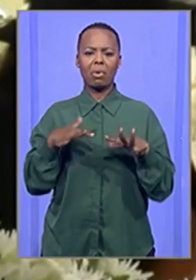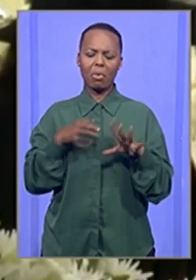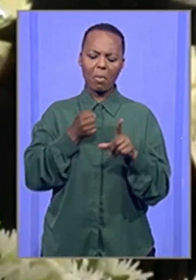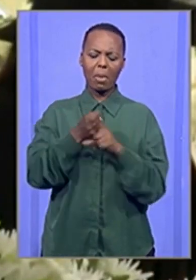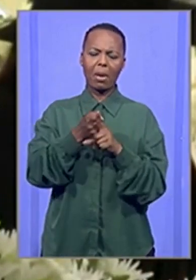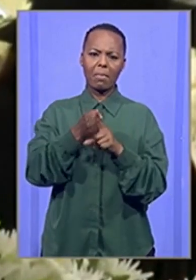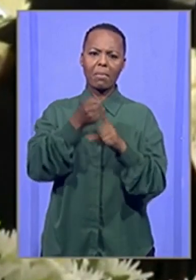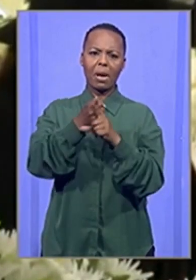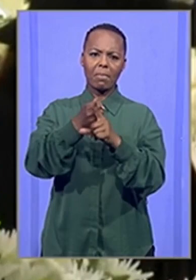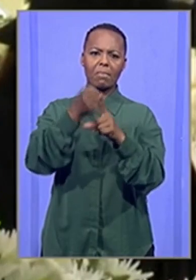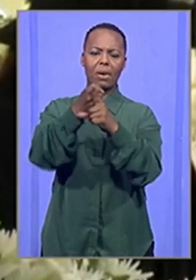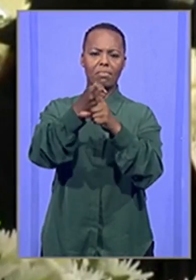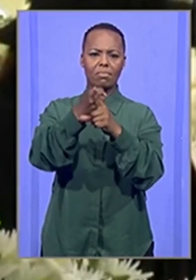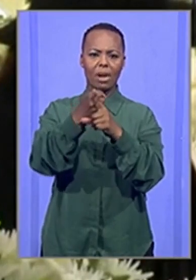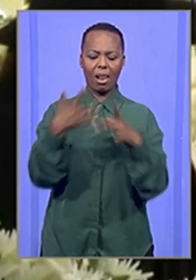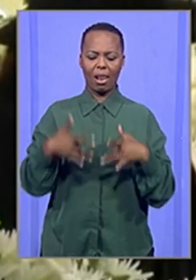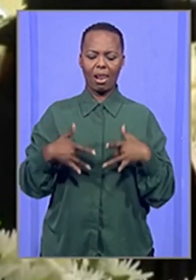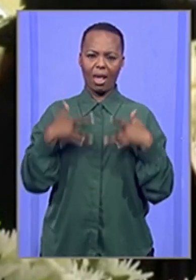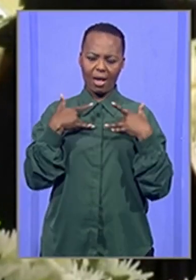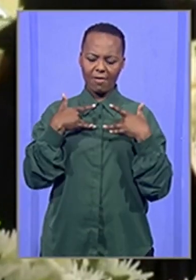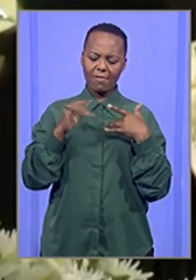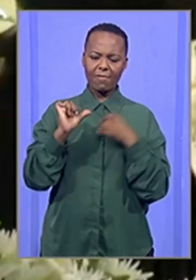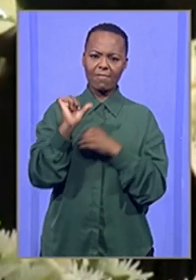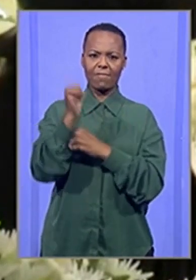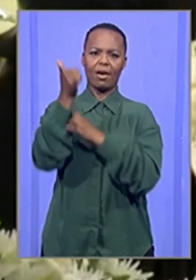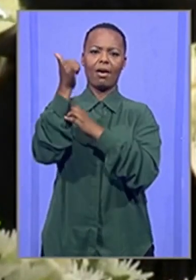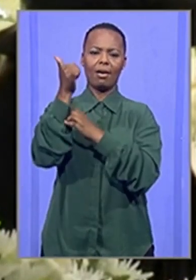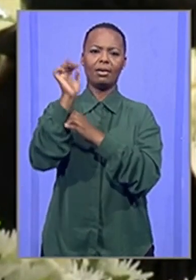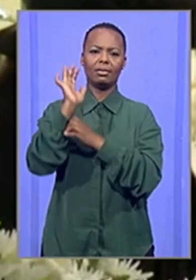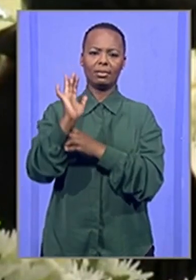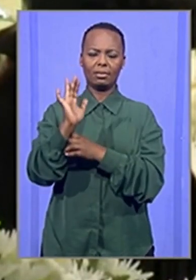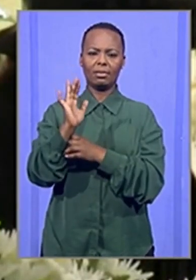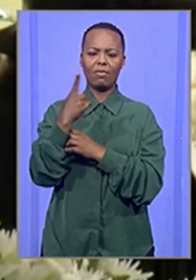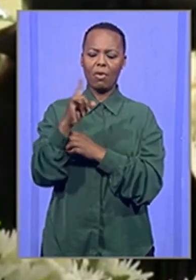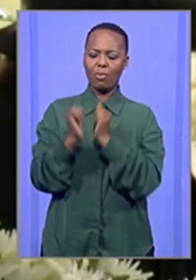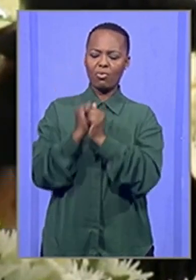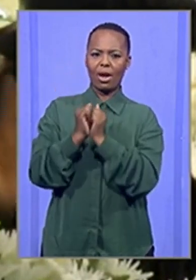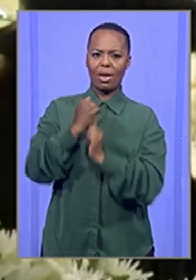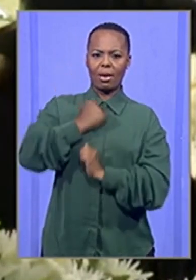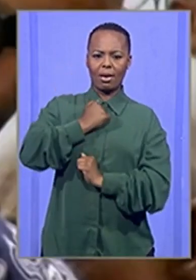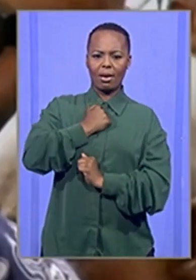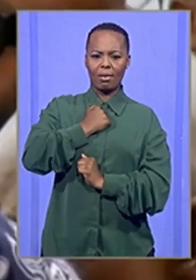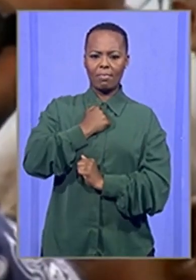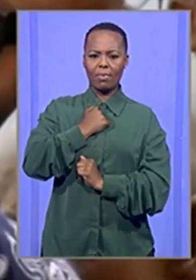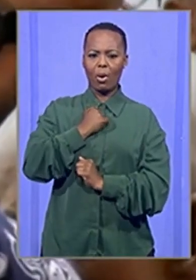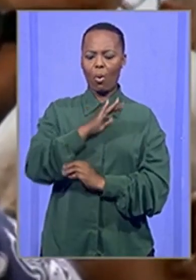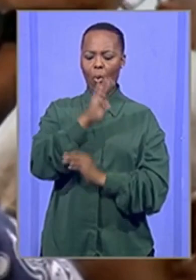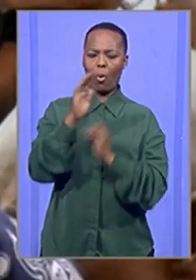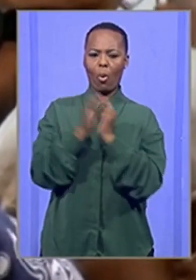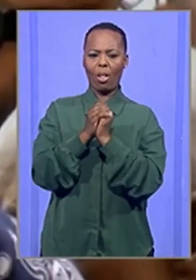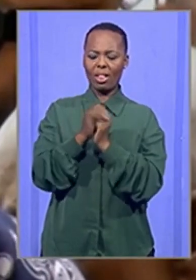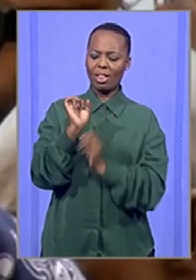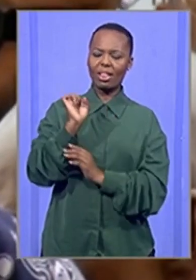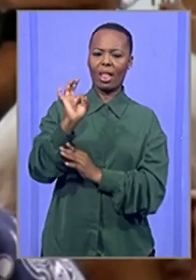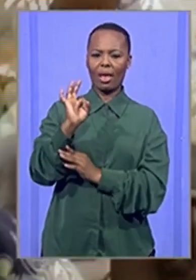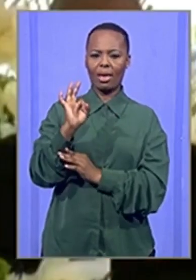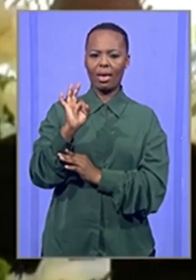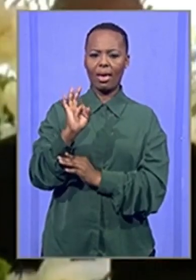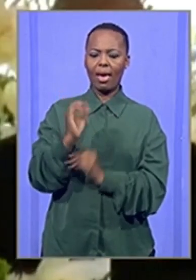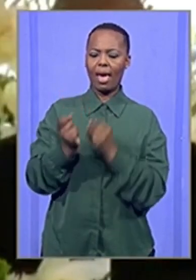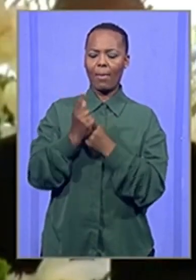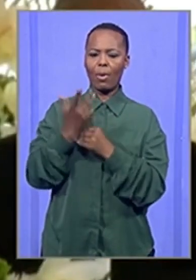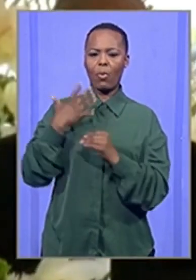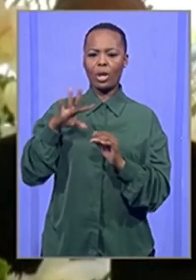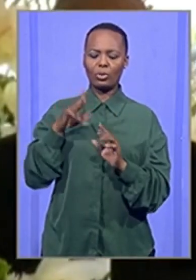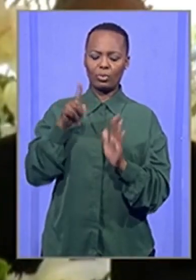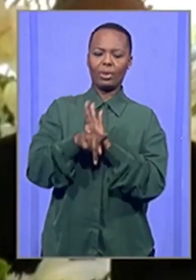fight. You put your life on the line for my brother in all 3 attempts on his life.